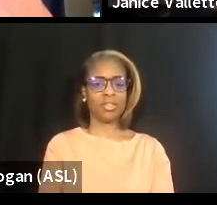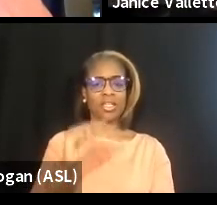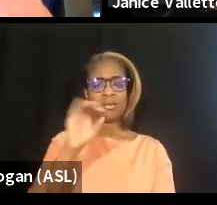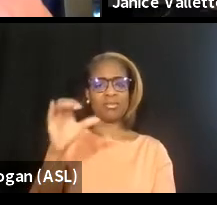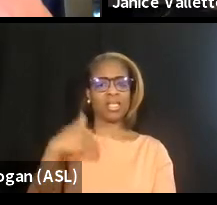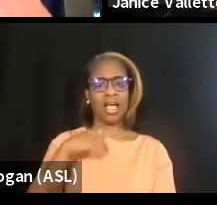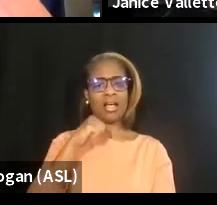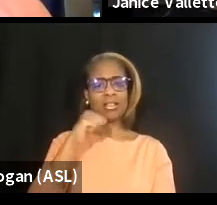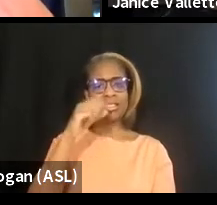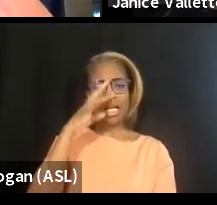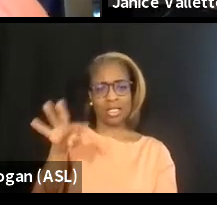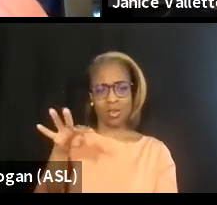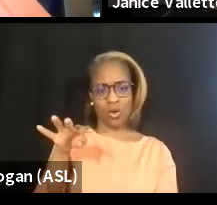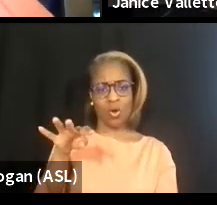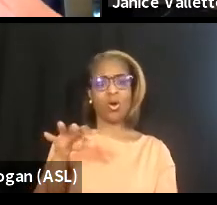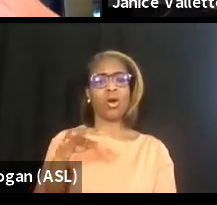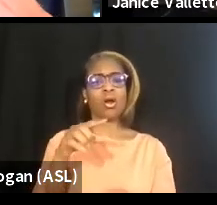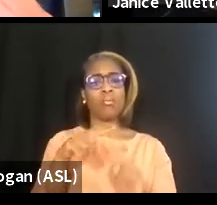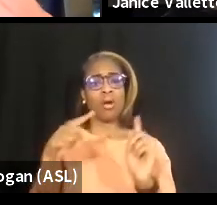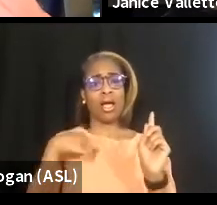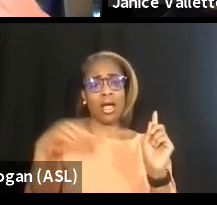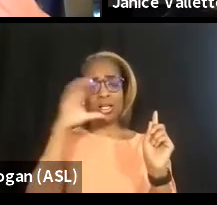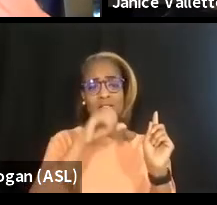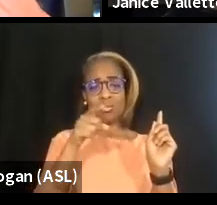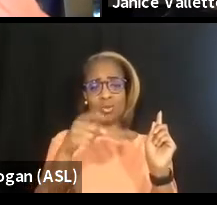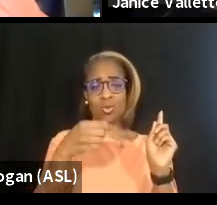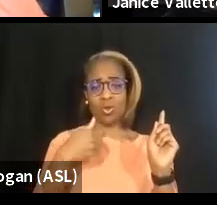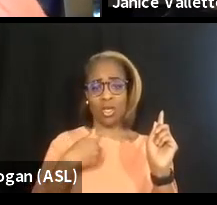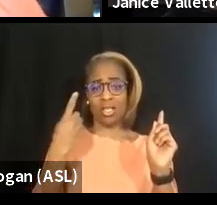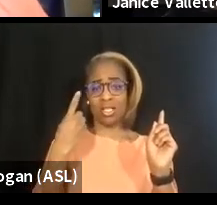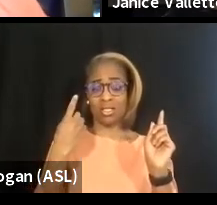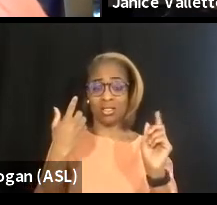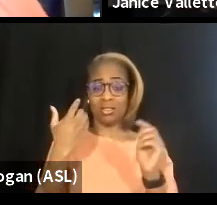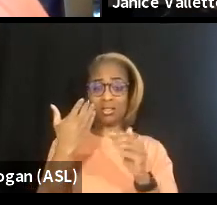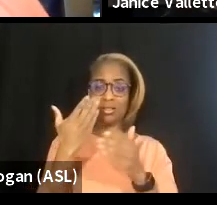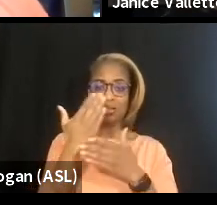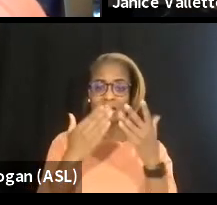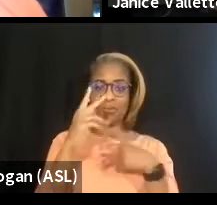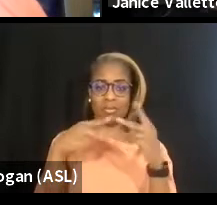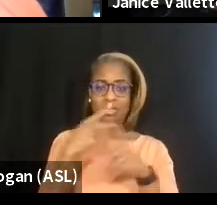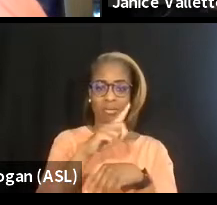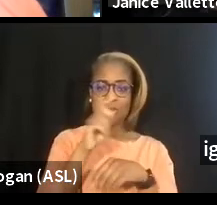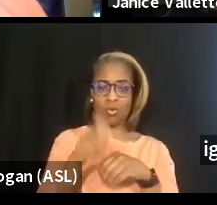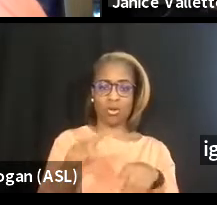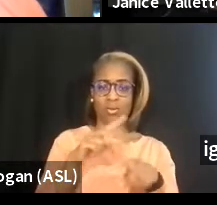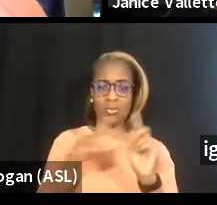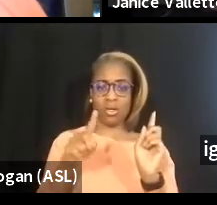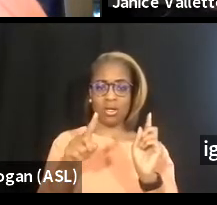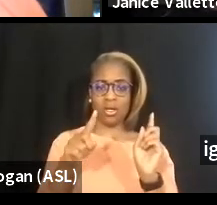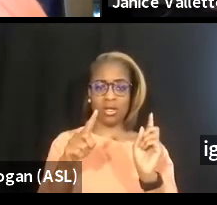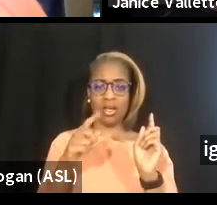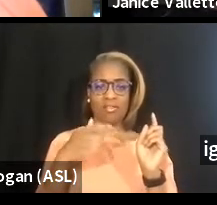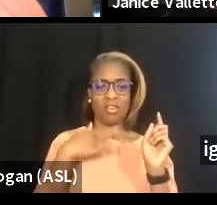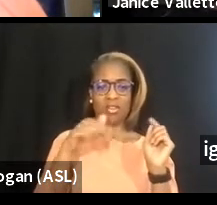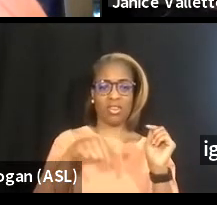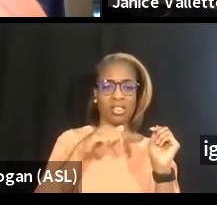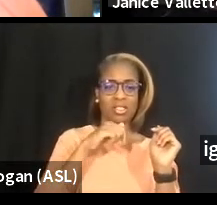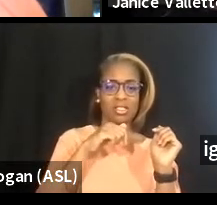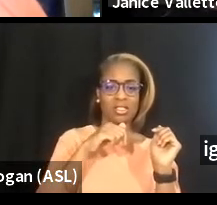you. I'm assuming you had some type of question, but I don't see this as a question answer period